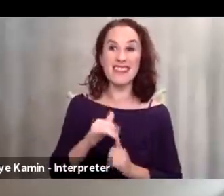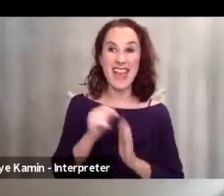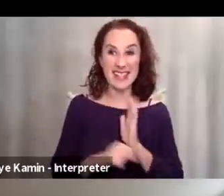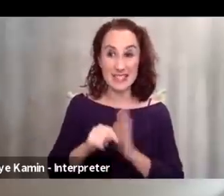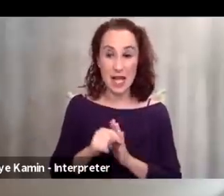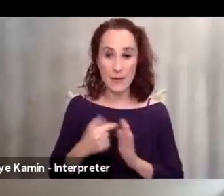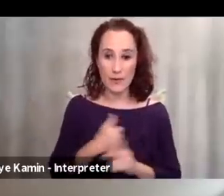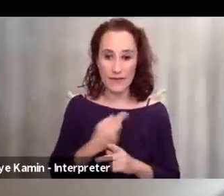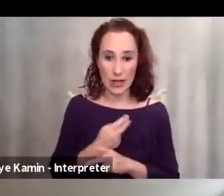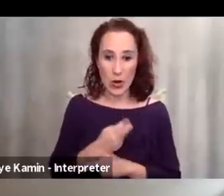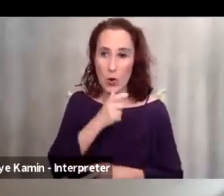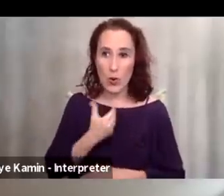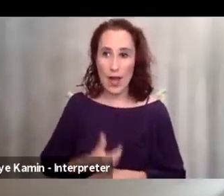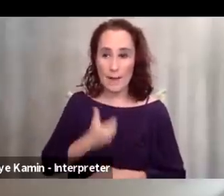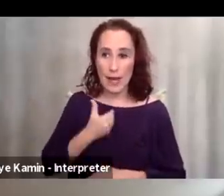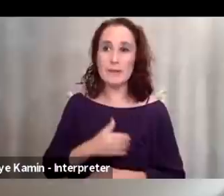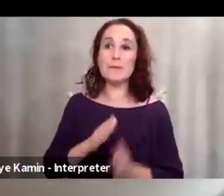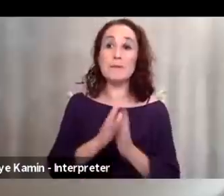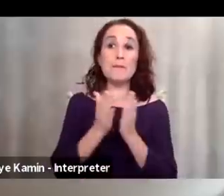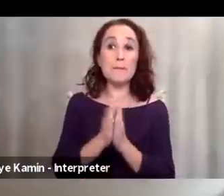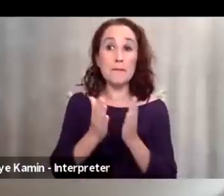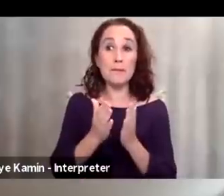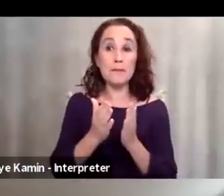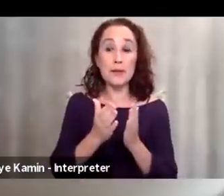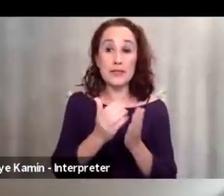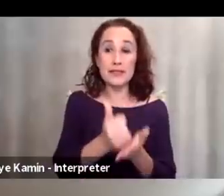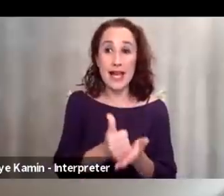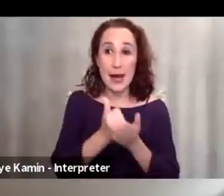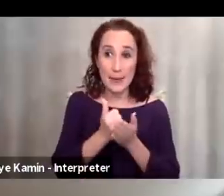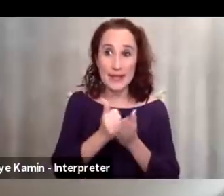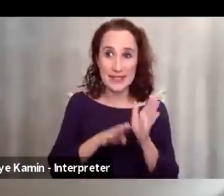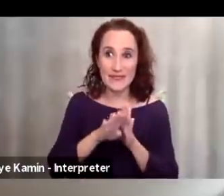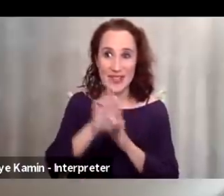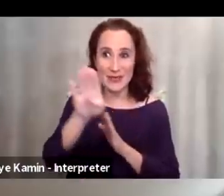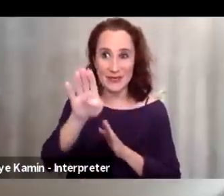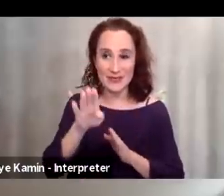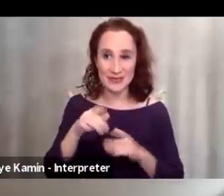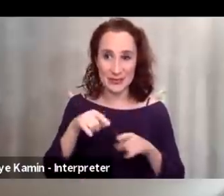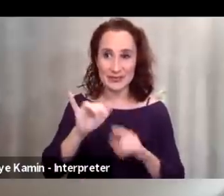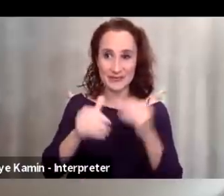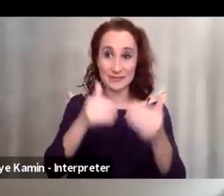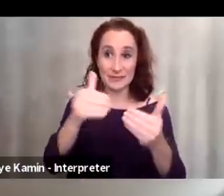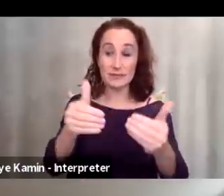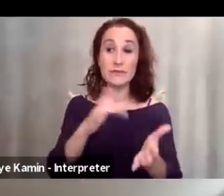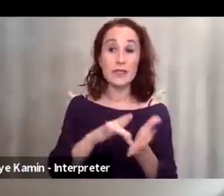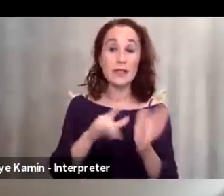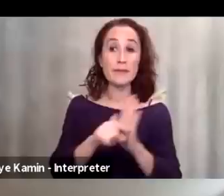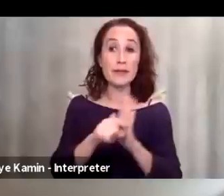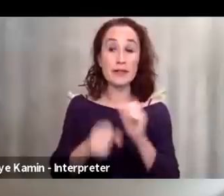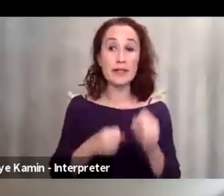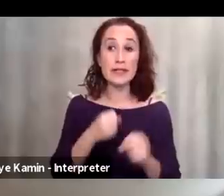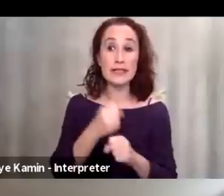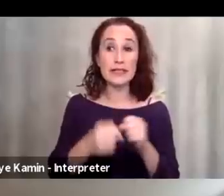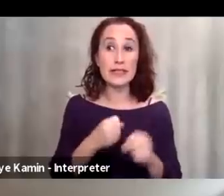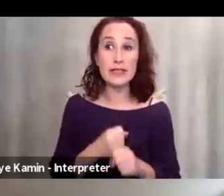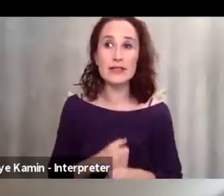people, and books can help us along that process. I also think that the middle grade years are a time where a